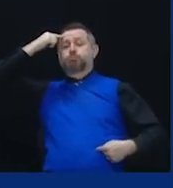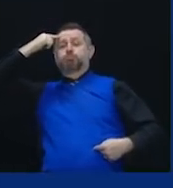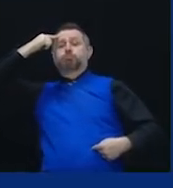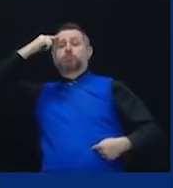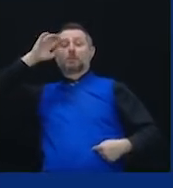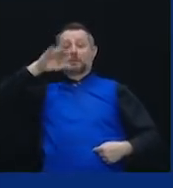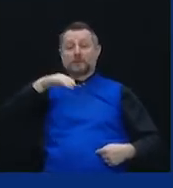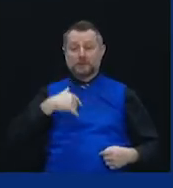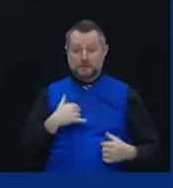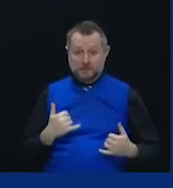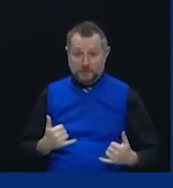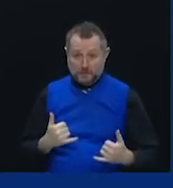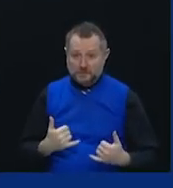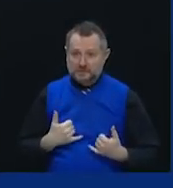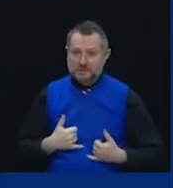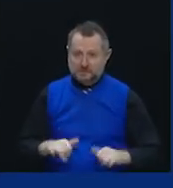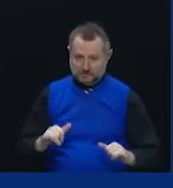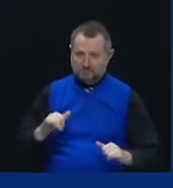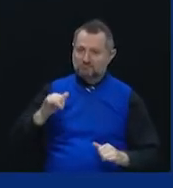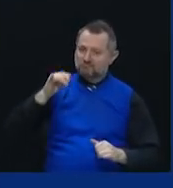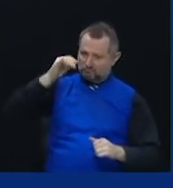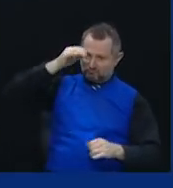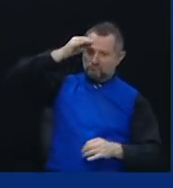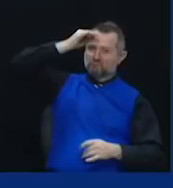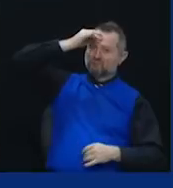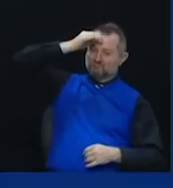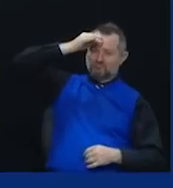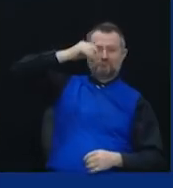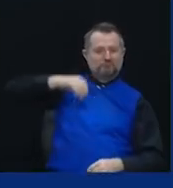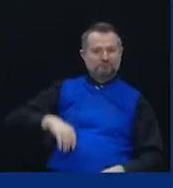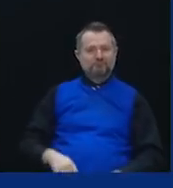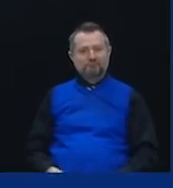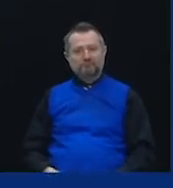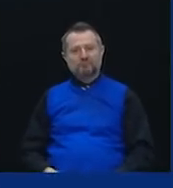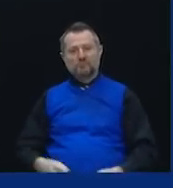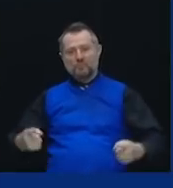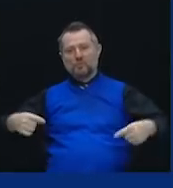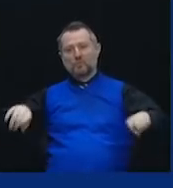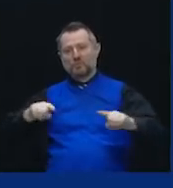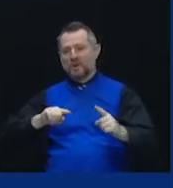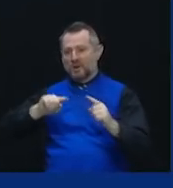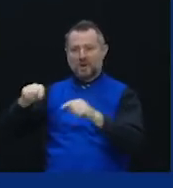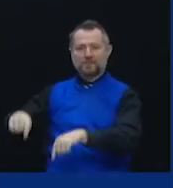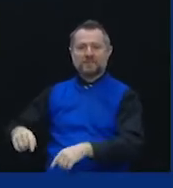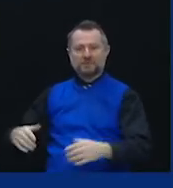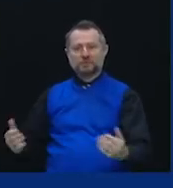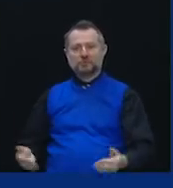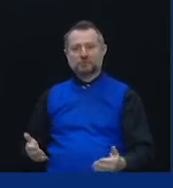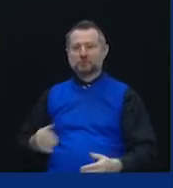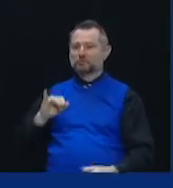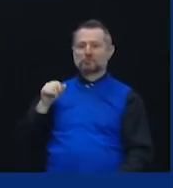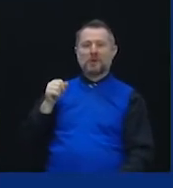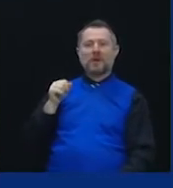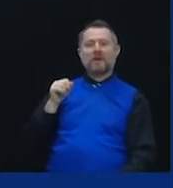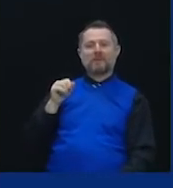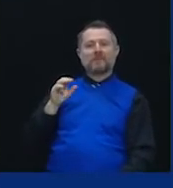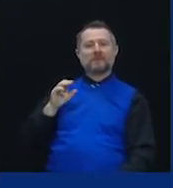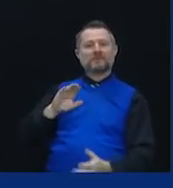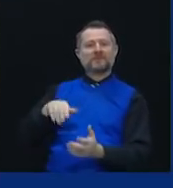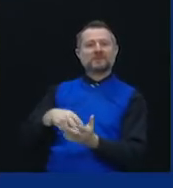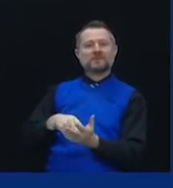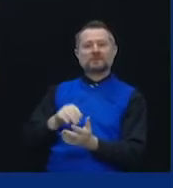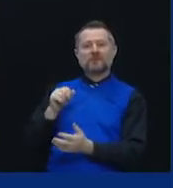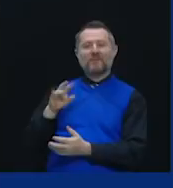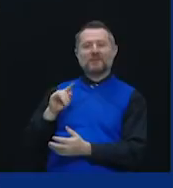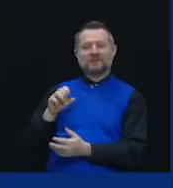day. That you are here running this vaccination site, exposing yourself